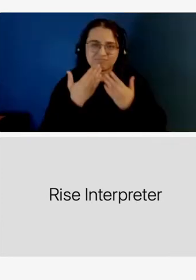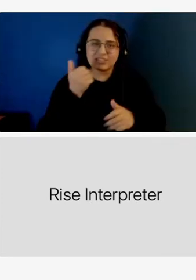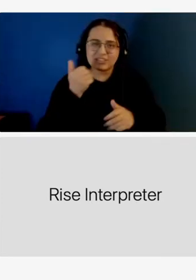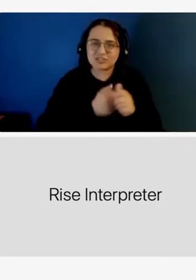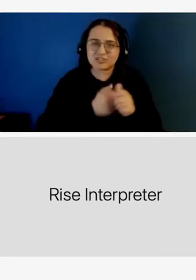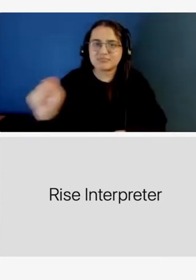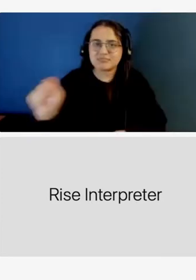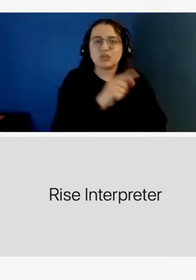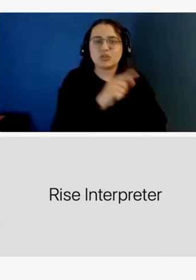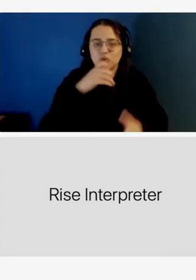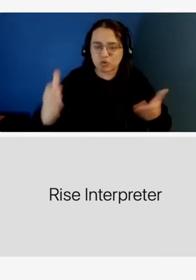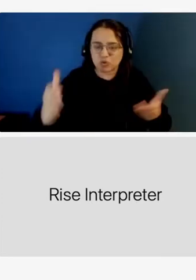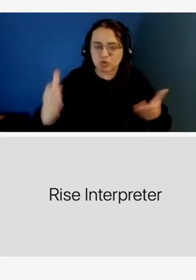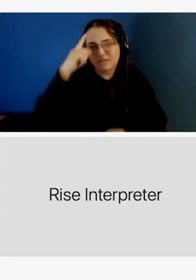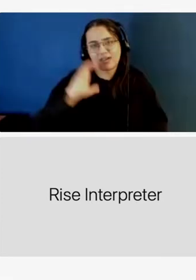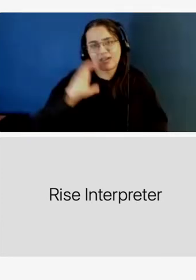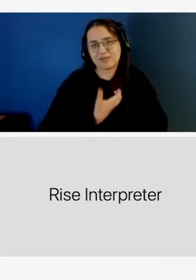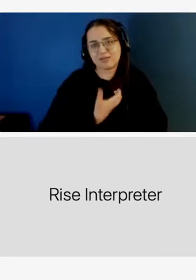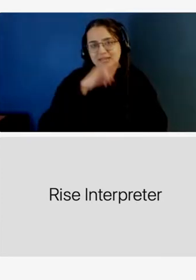Thank you.